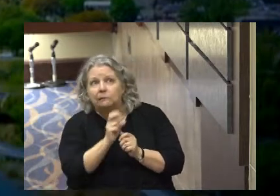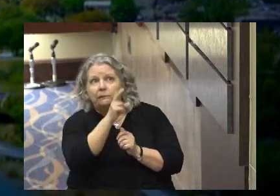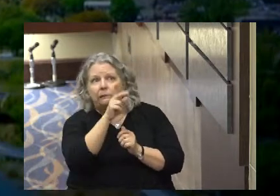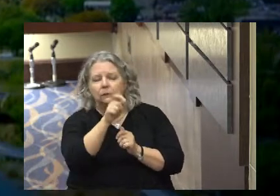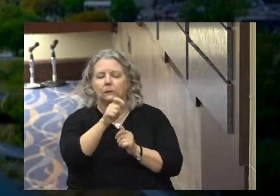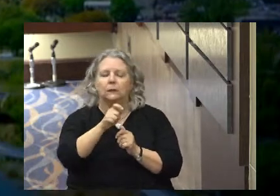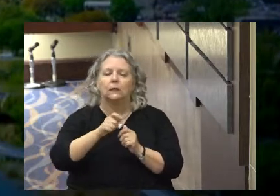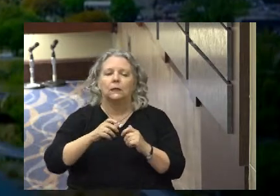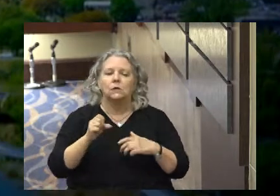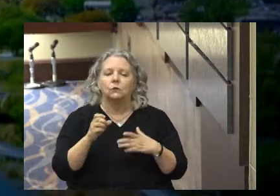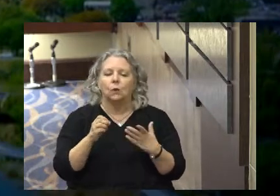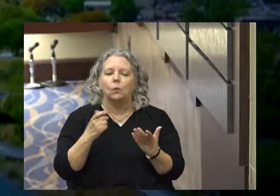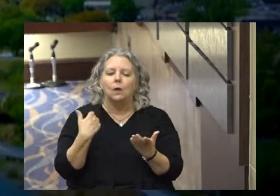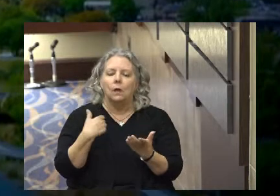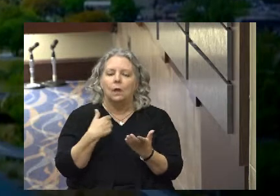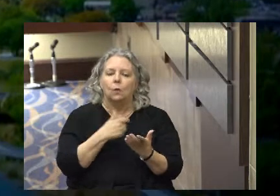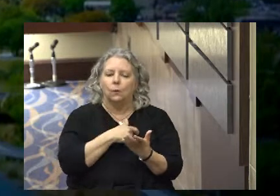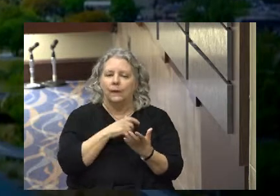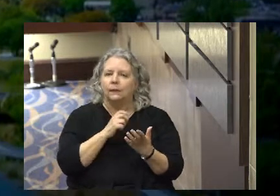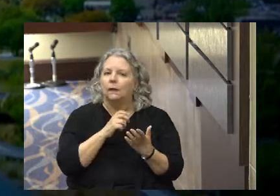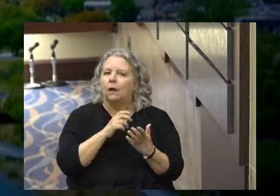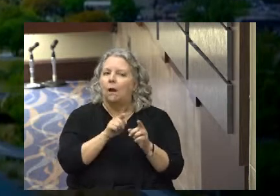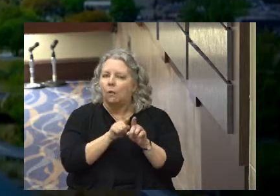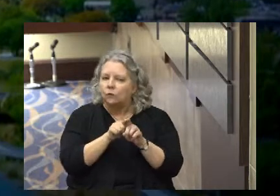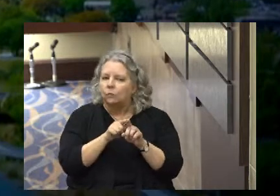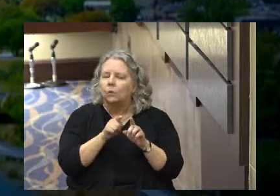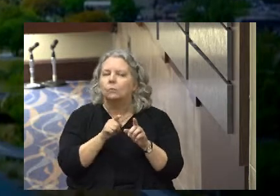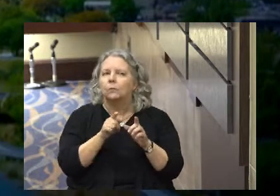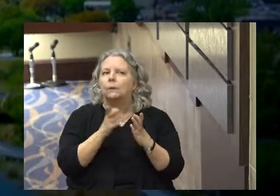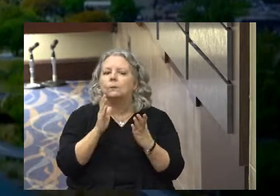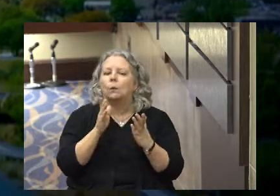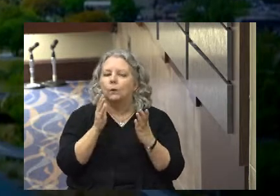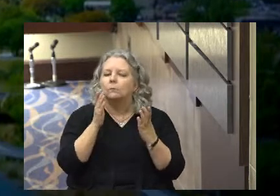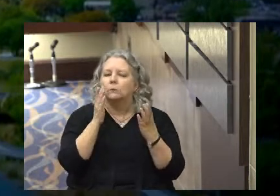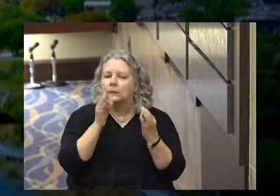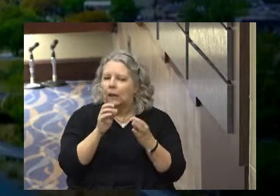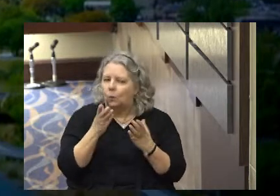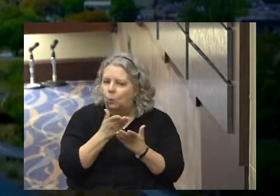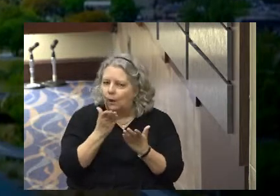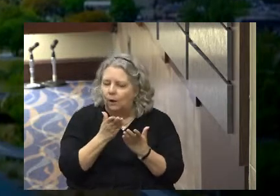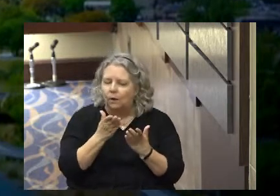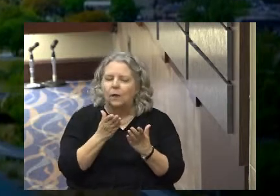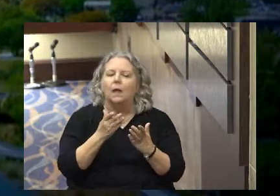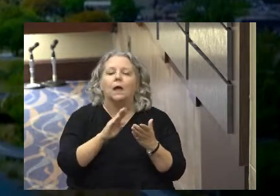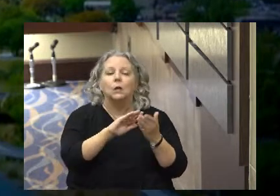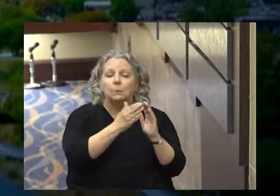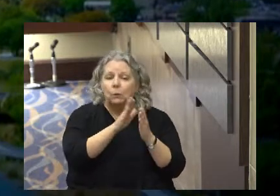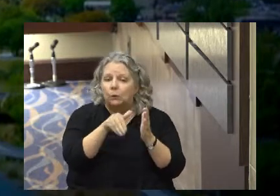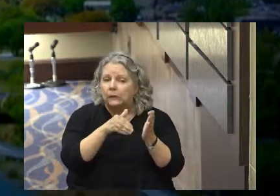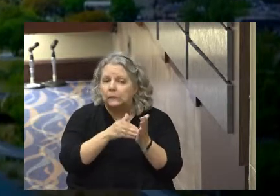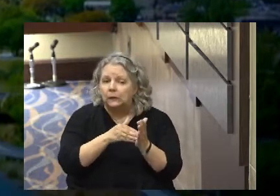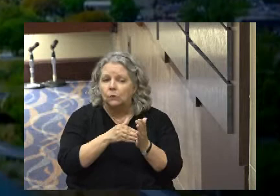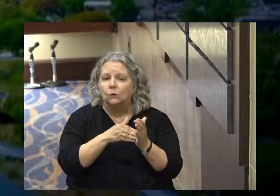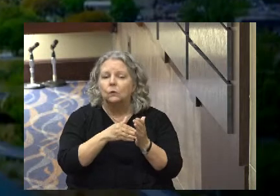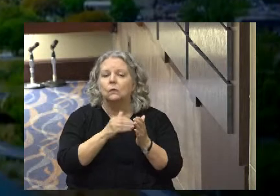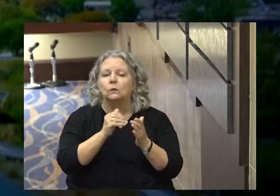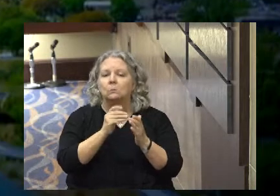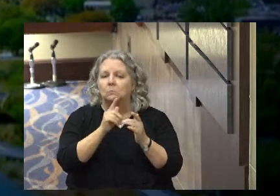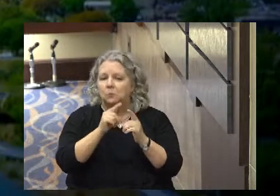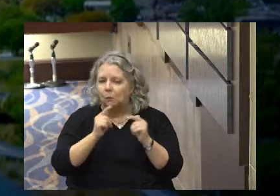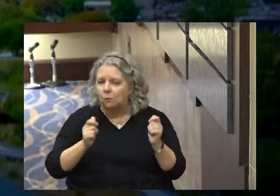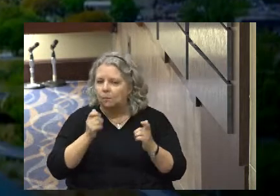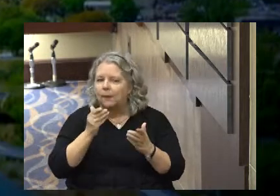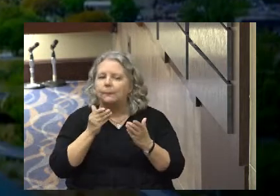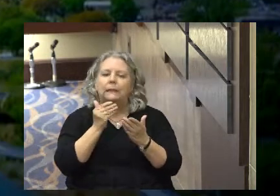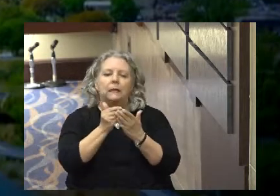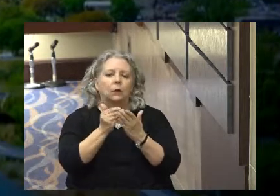a proposal focused on other community centers, libraries, and city-owned facilities that happen to be close to residential areas to really provide